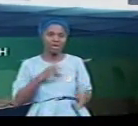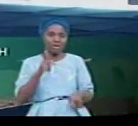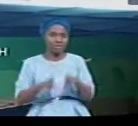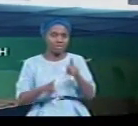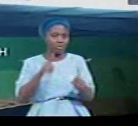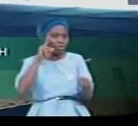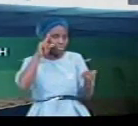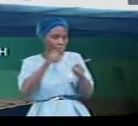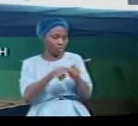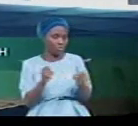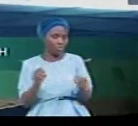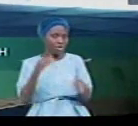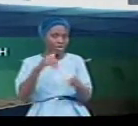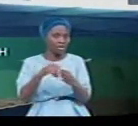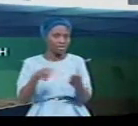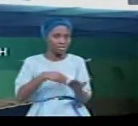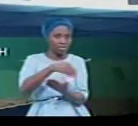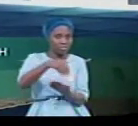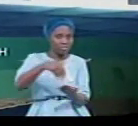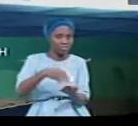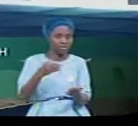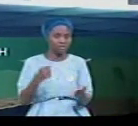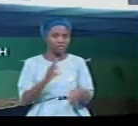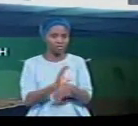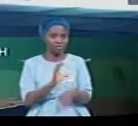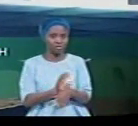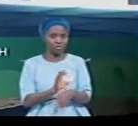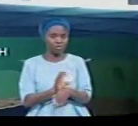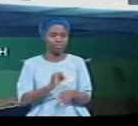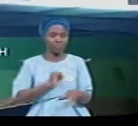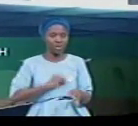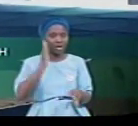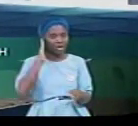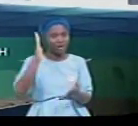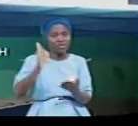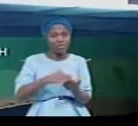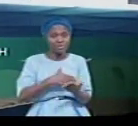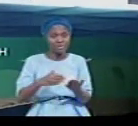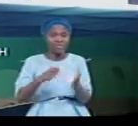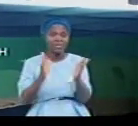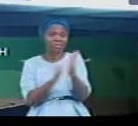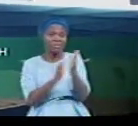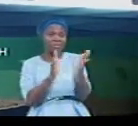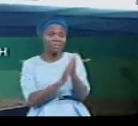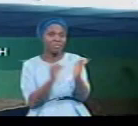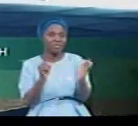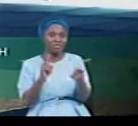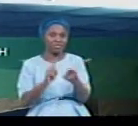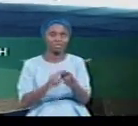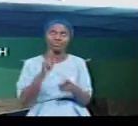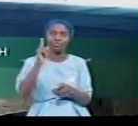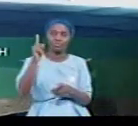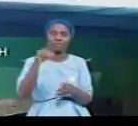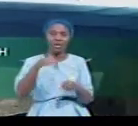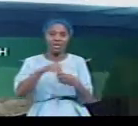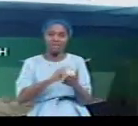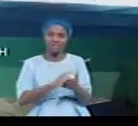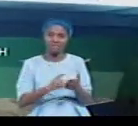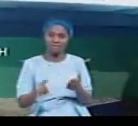of the church, I will sing praise unto thee. Look at verse 13 now. In verse